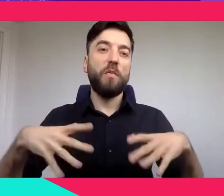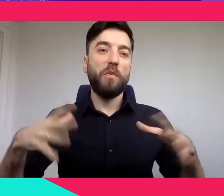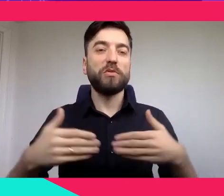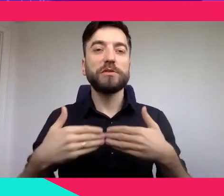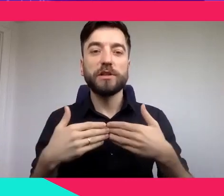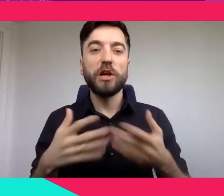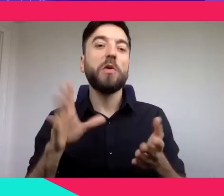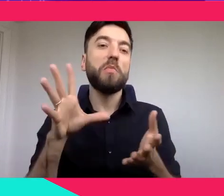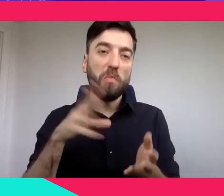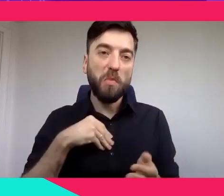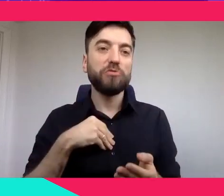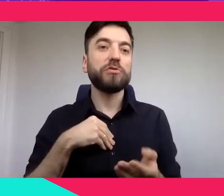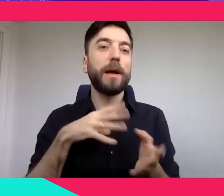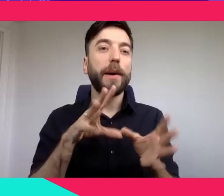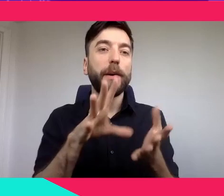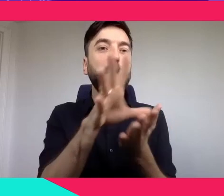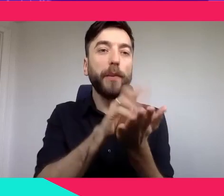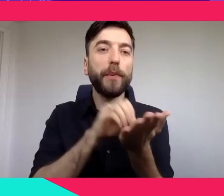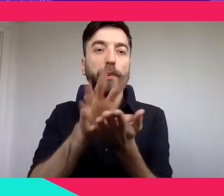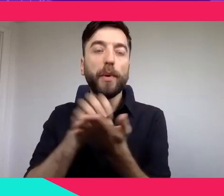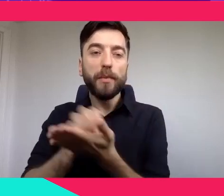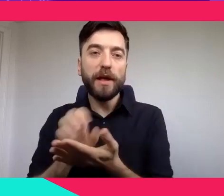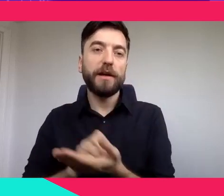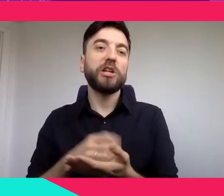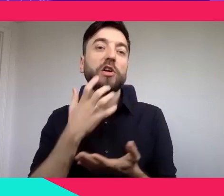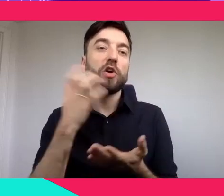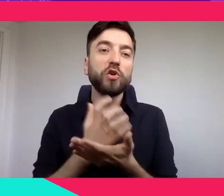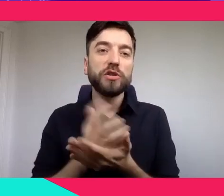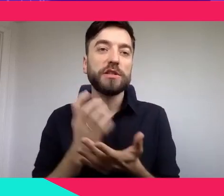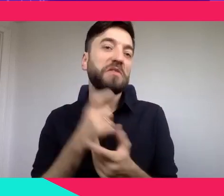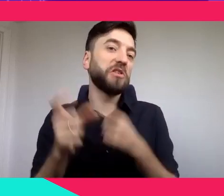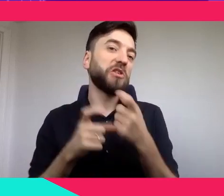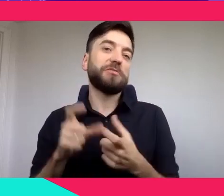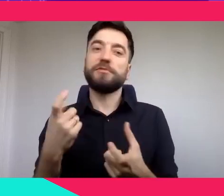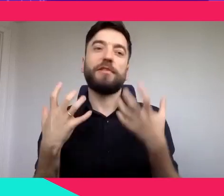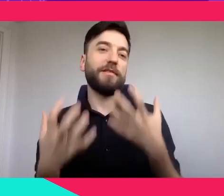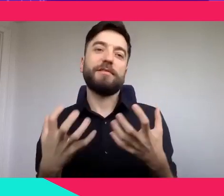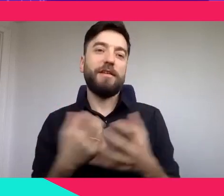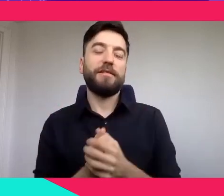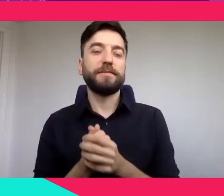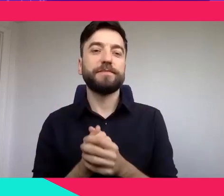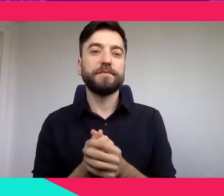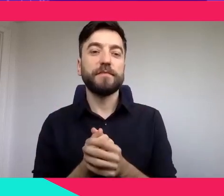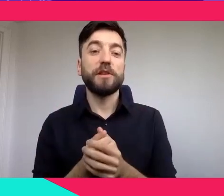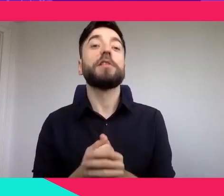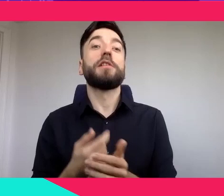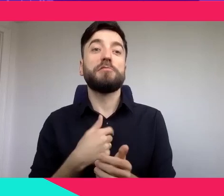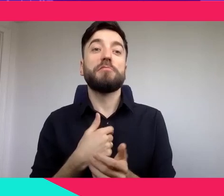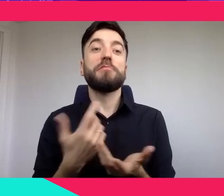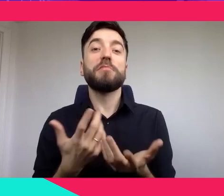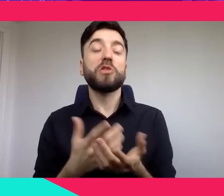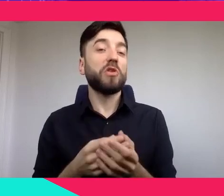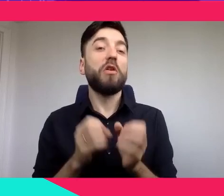them, do whatever you like with them. And we try to make that very clear to our users.